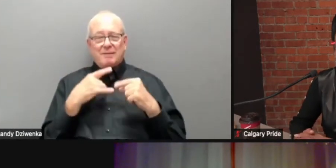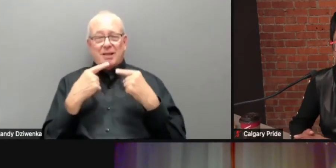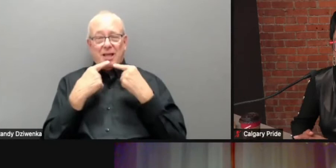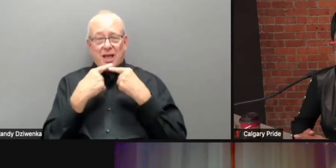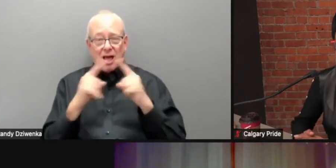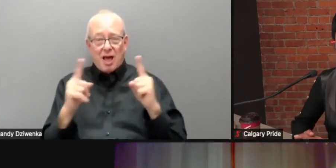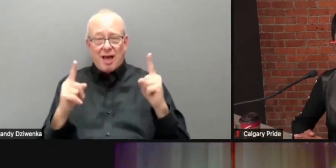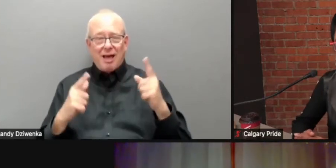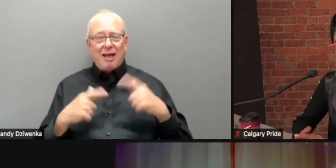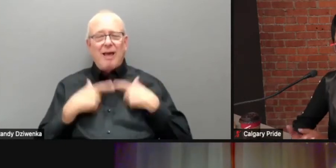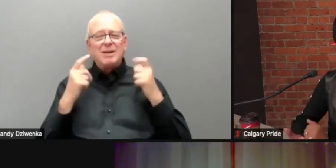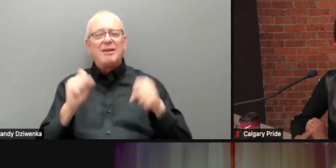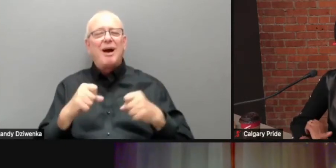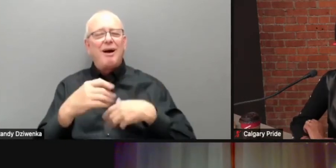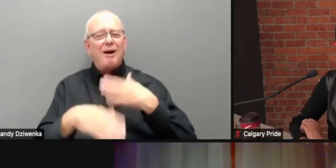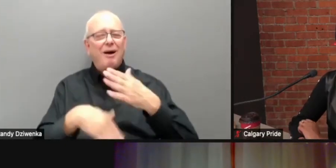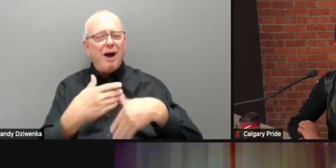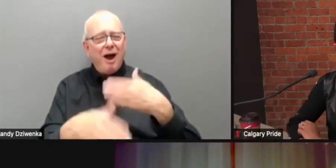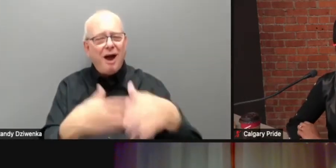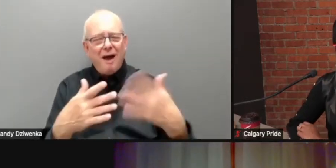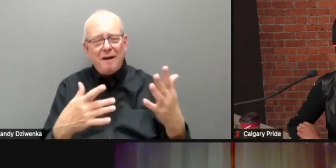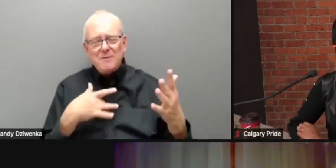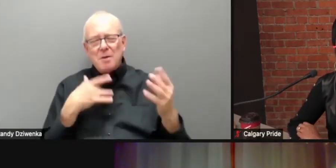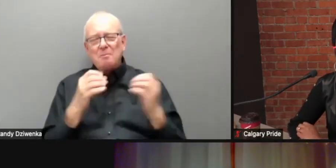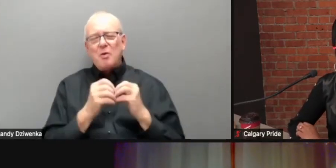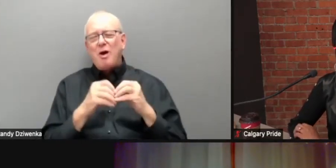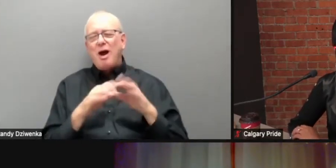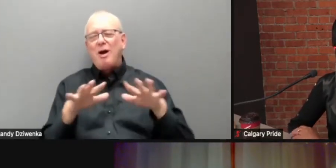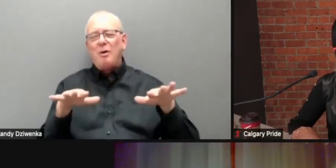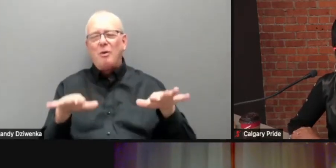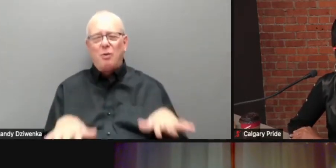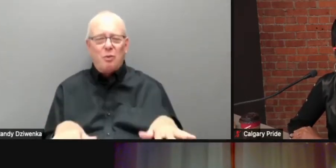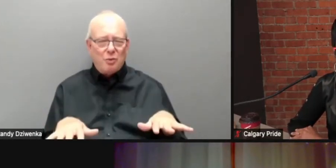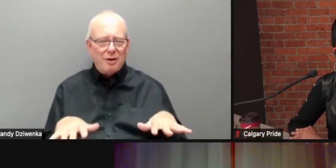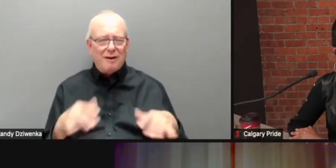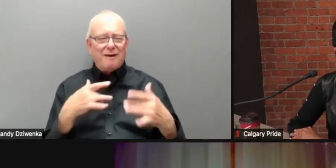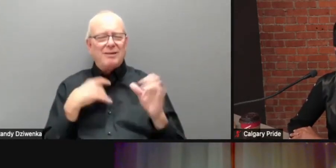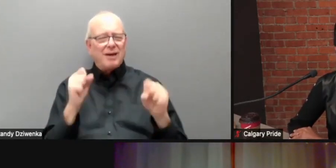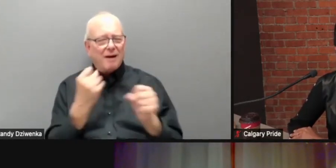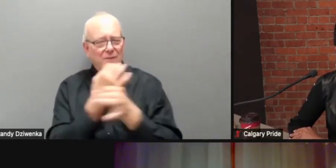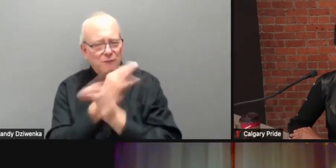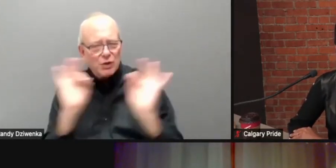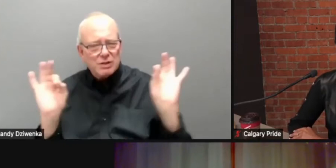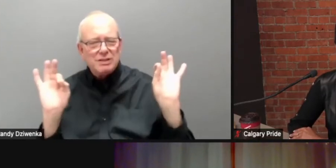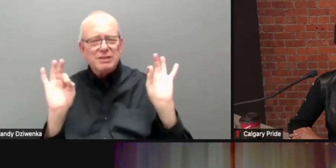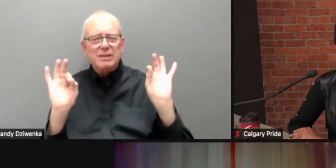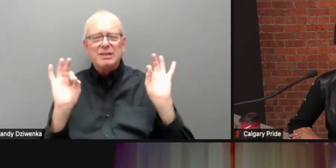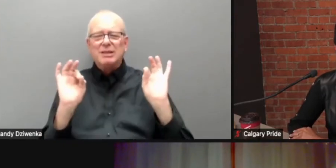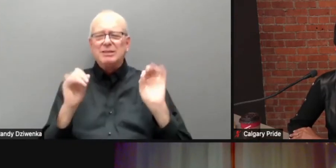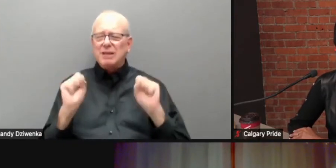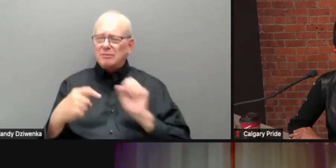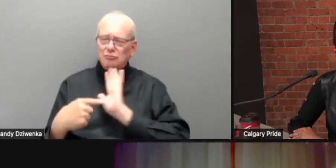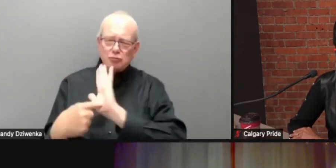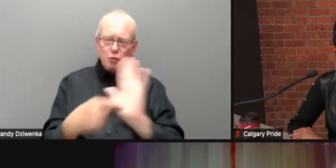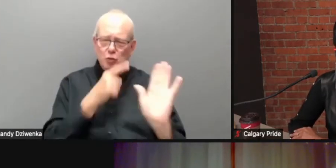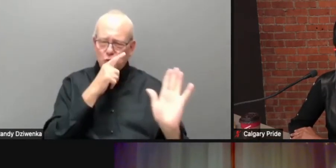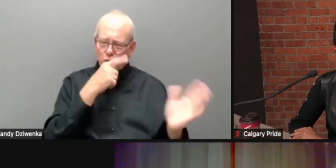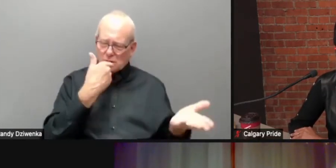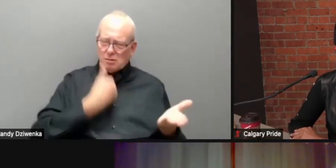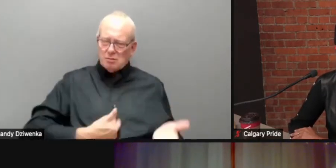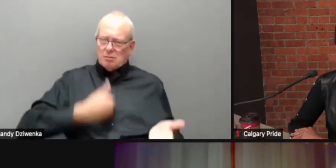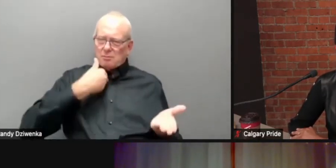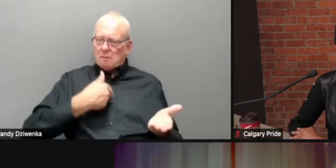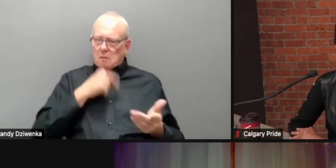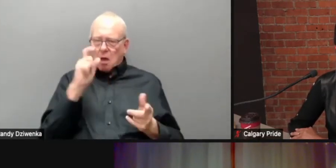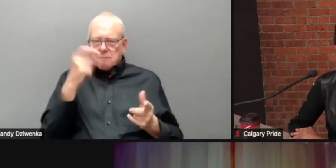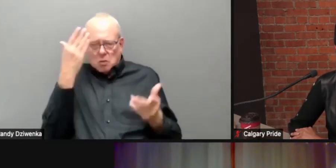that freedom of choice and freedom to fully be who you are, which is equally as powerful as an individual, to live your life